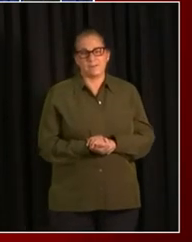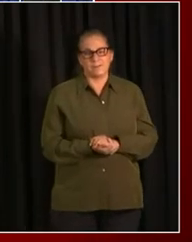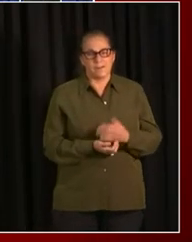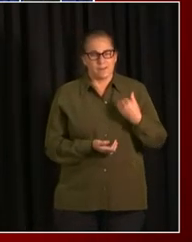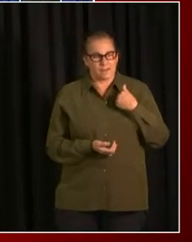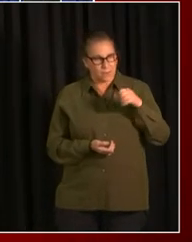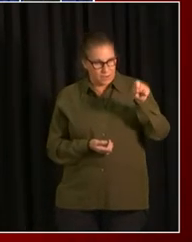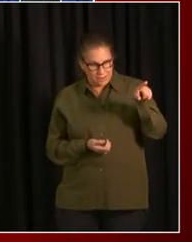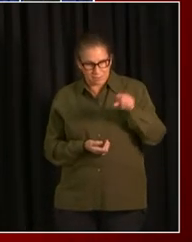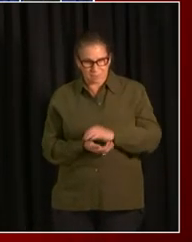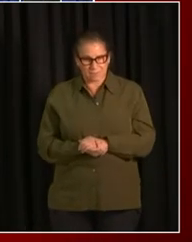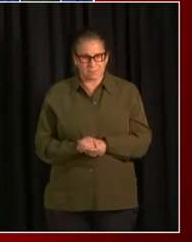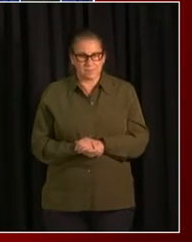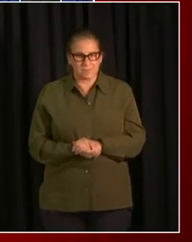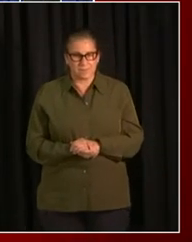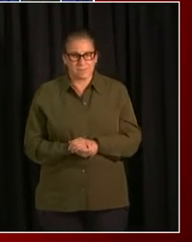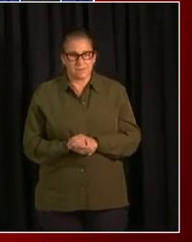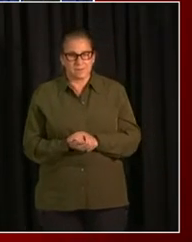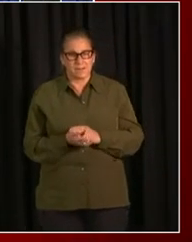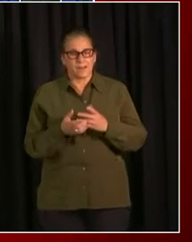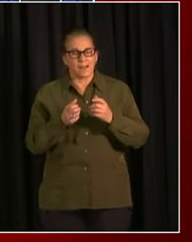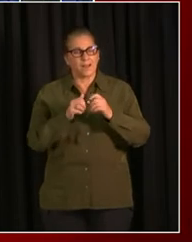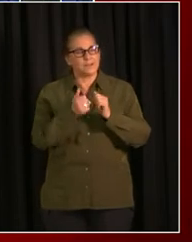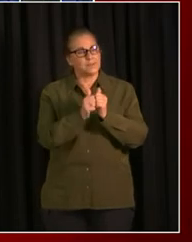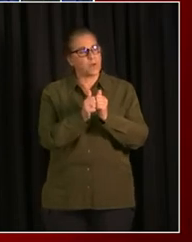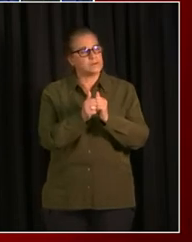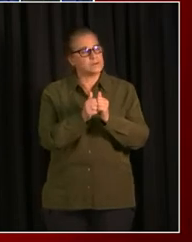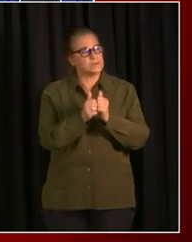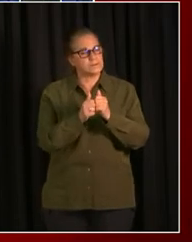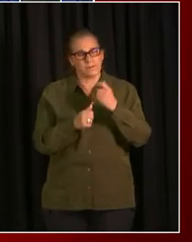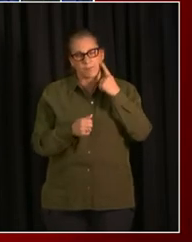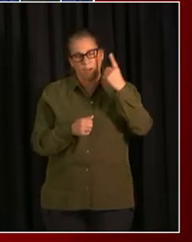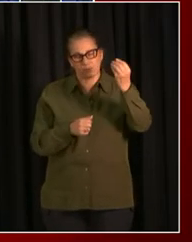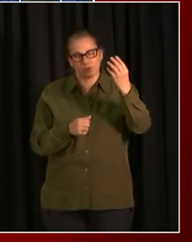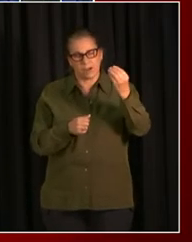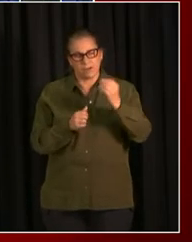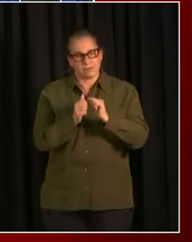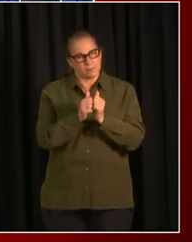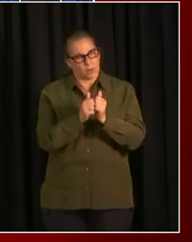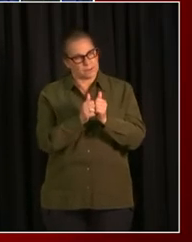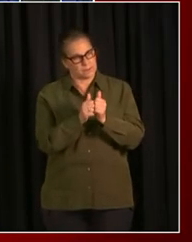soon. So we can go to Dr. Rodriguez for that question.